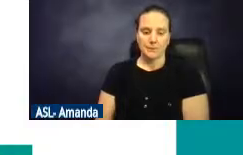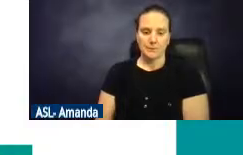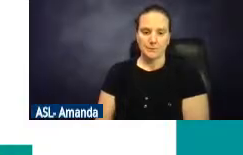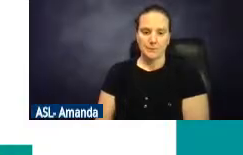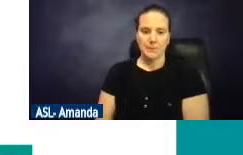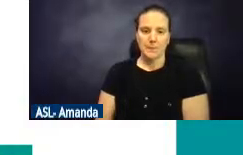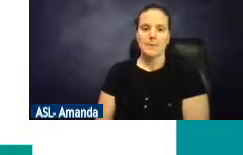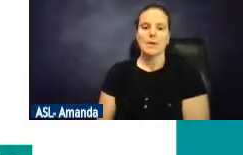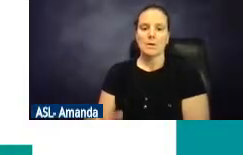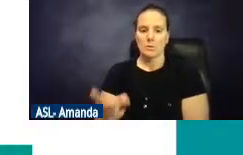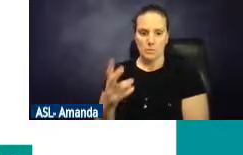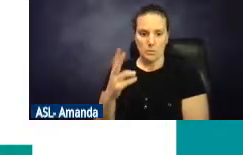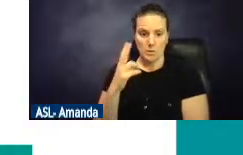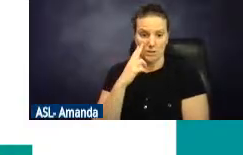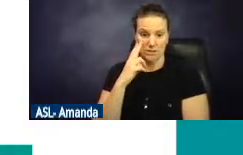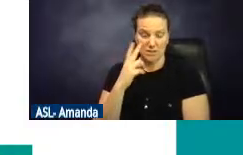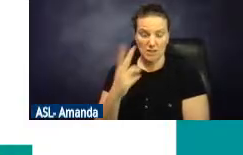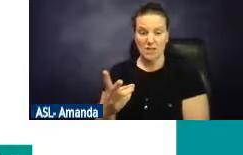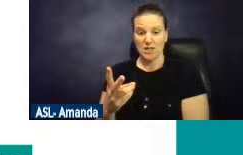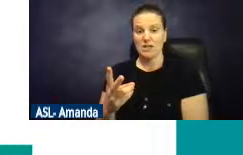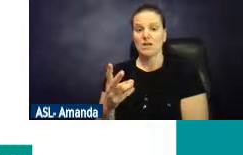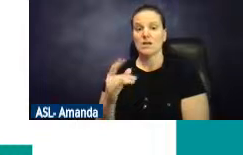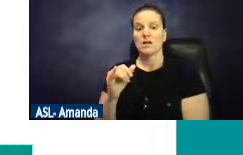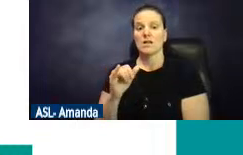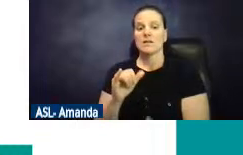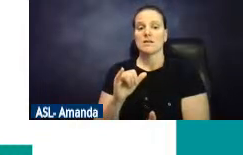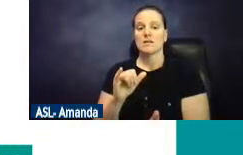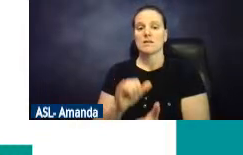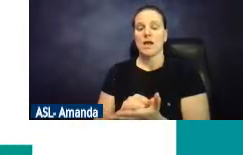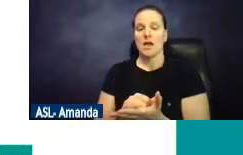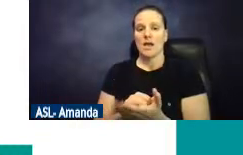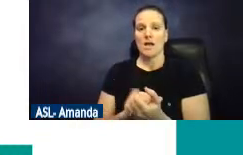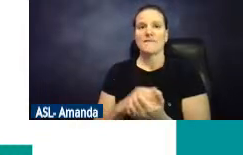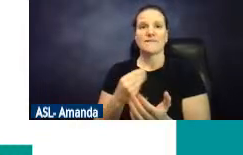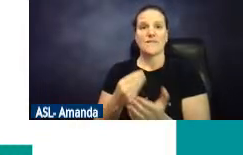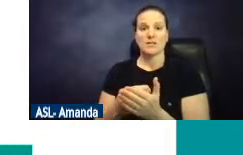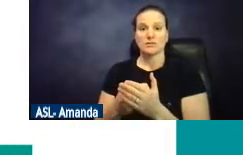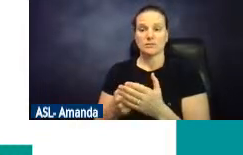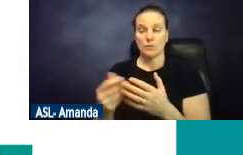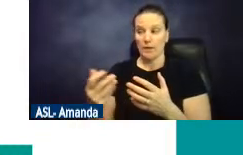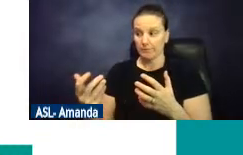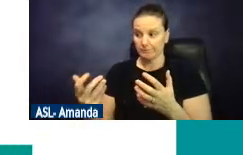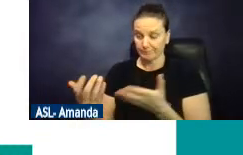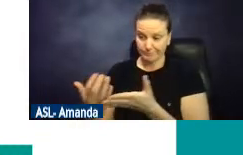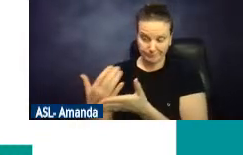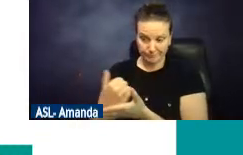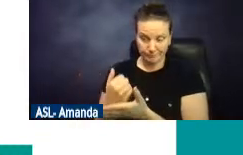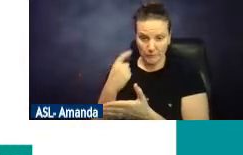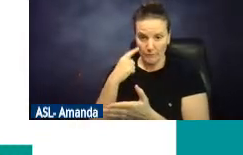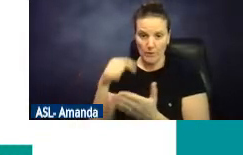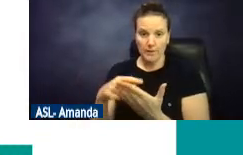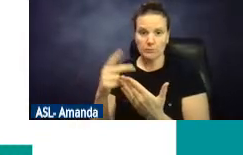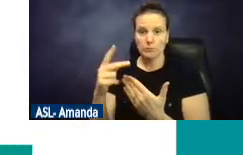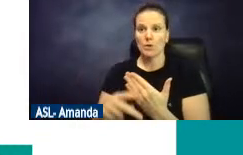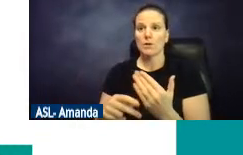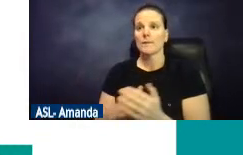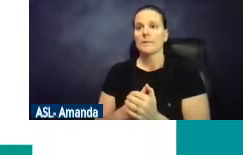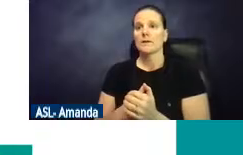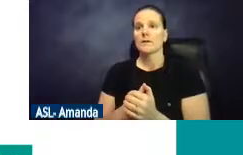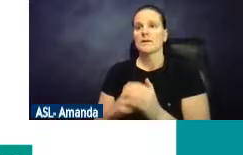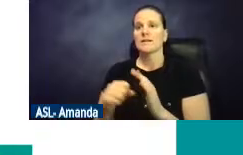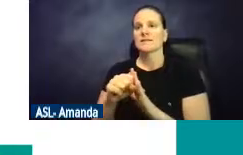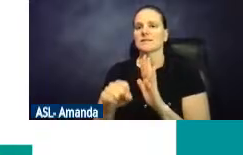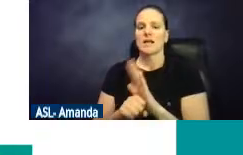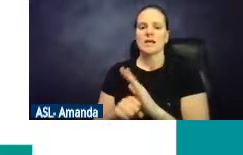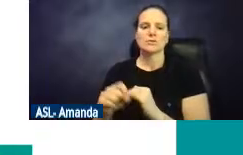have lined up for this program, which are substantial. Both states bringing to the table $1 billion